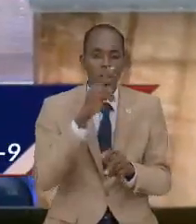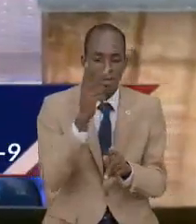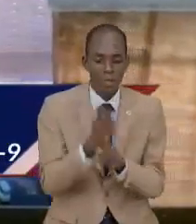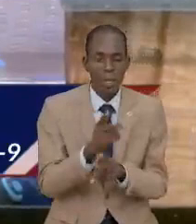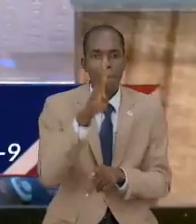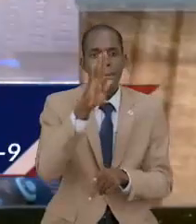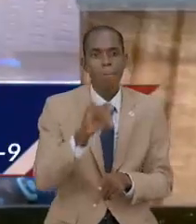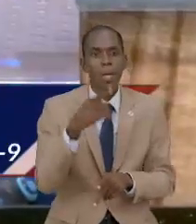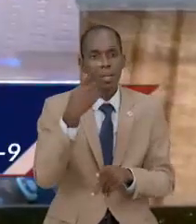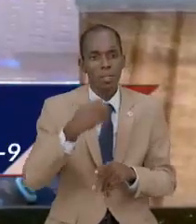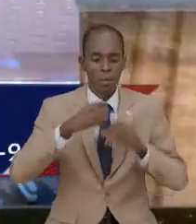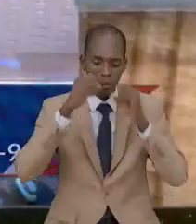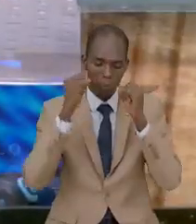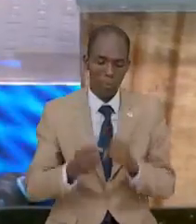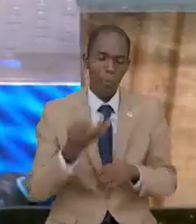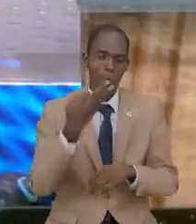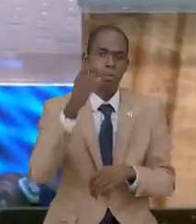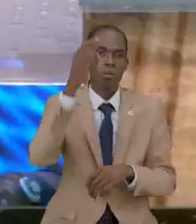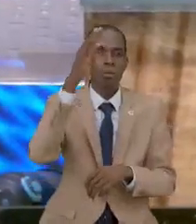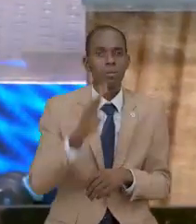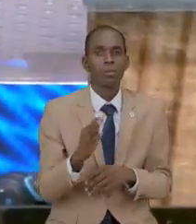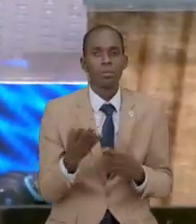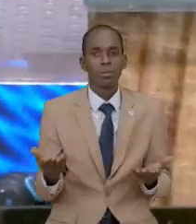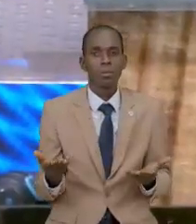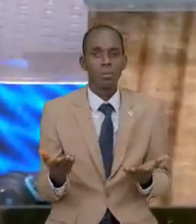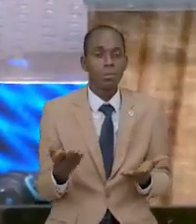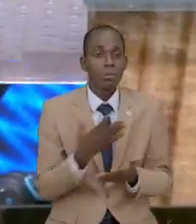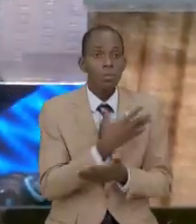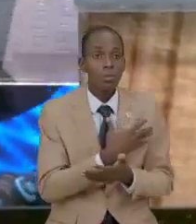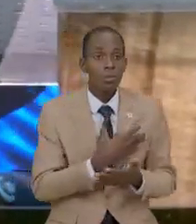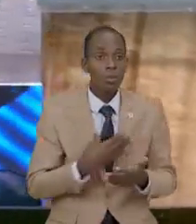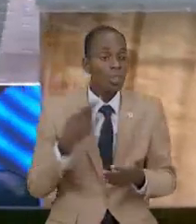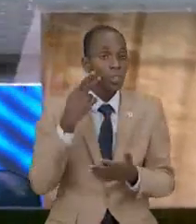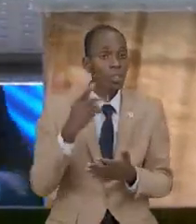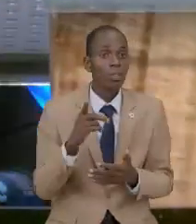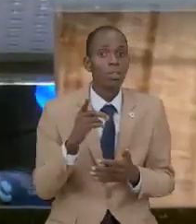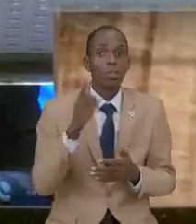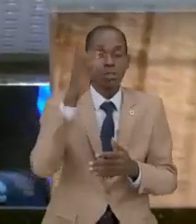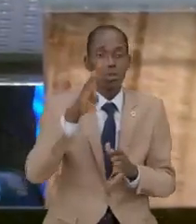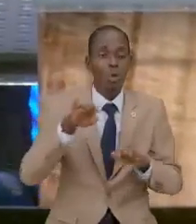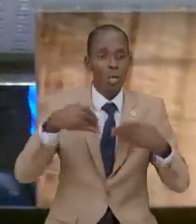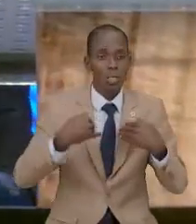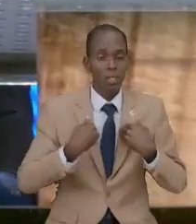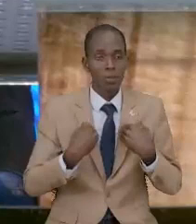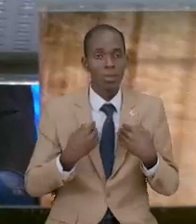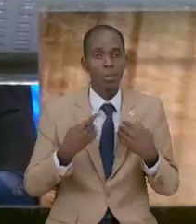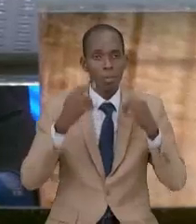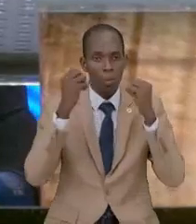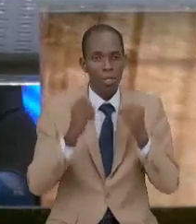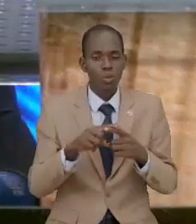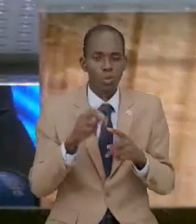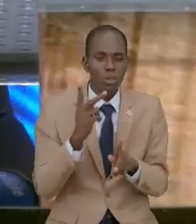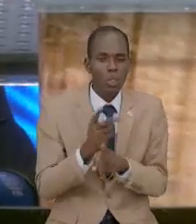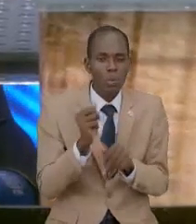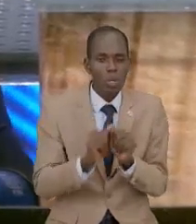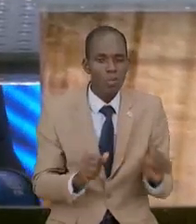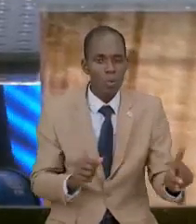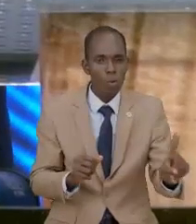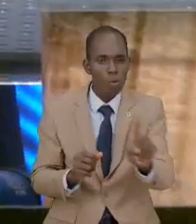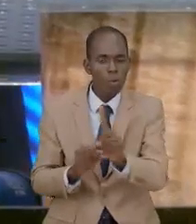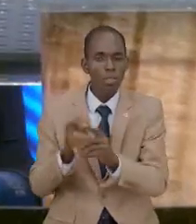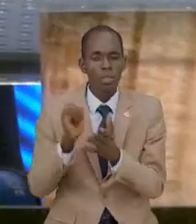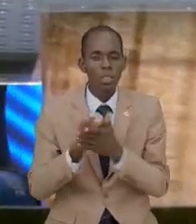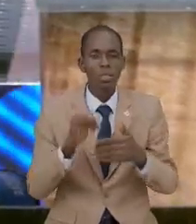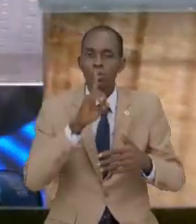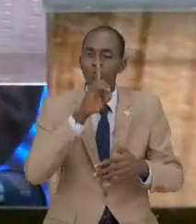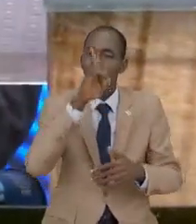the power of God. And God has enough power to keep everyone that has genuinely come to